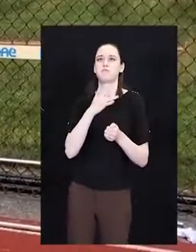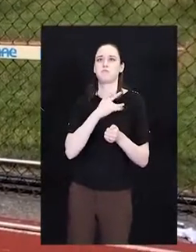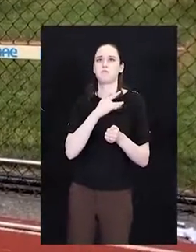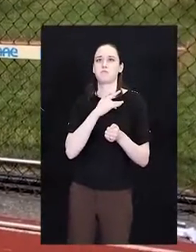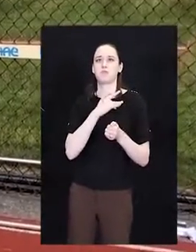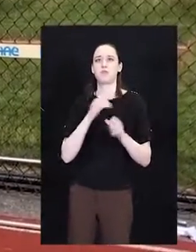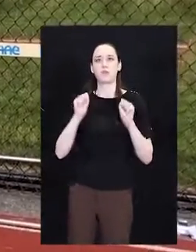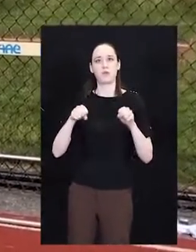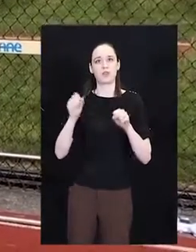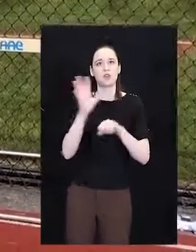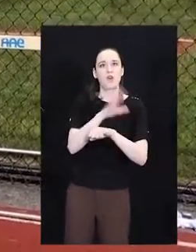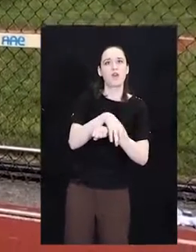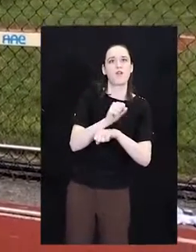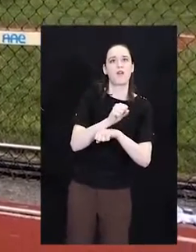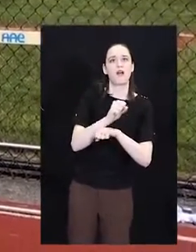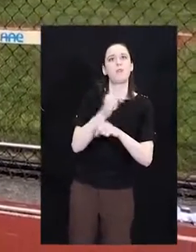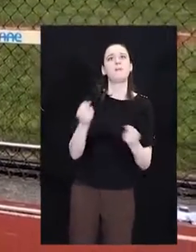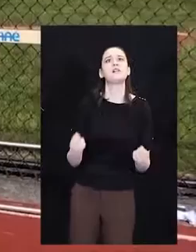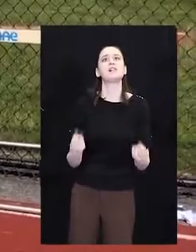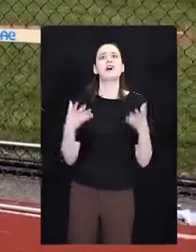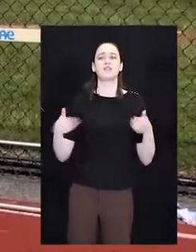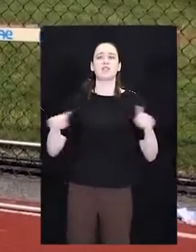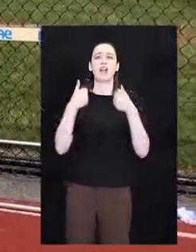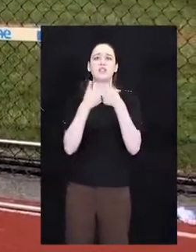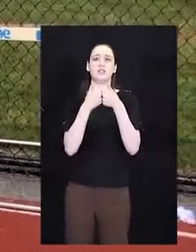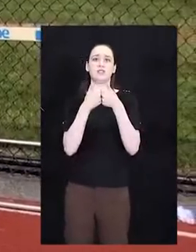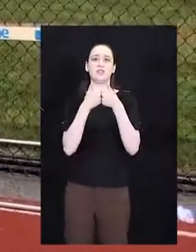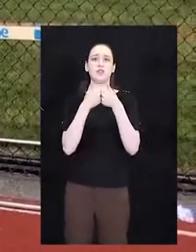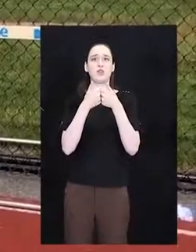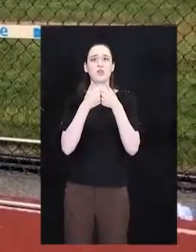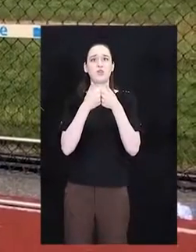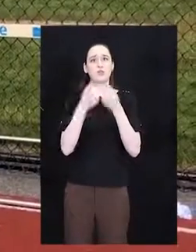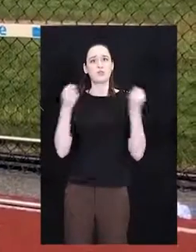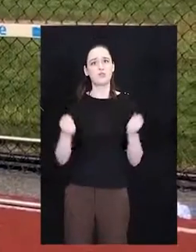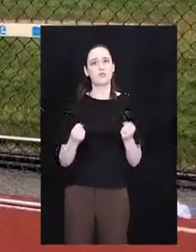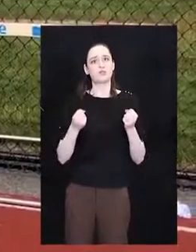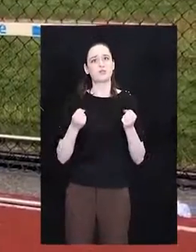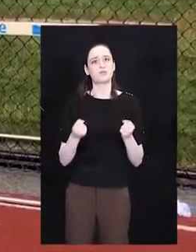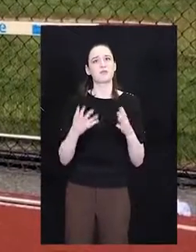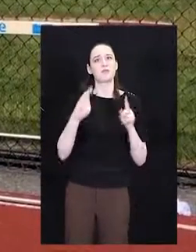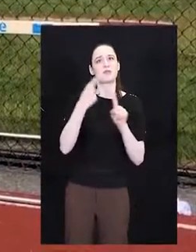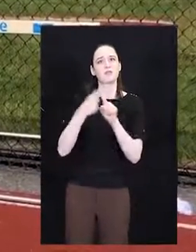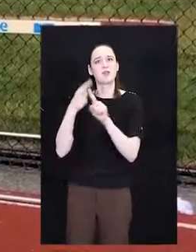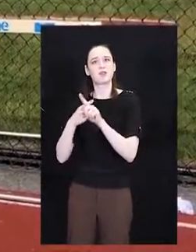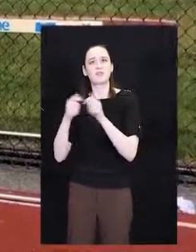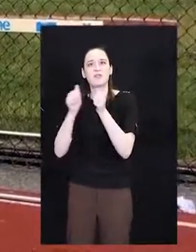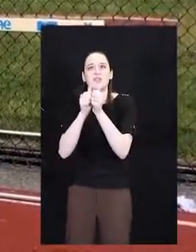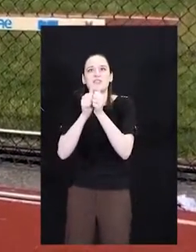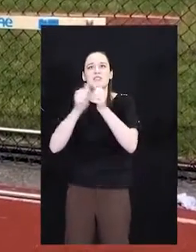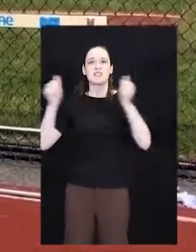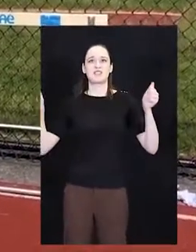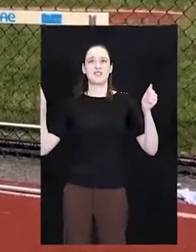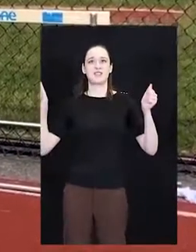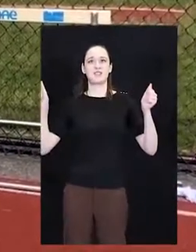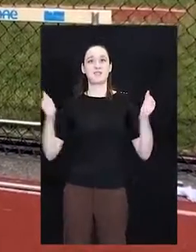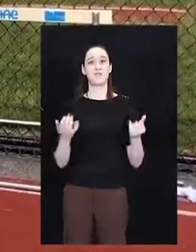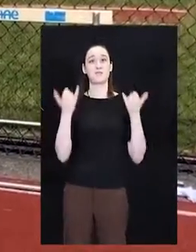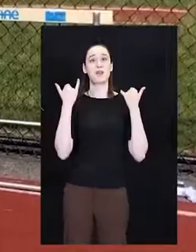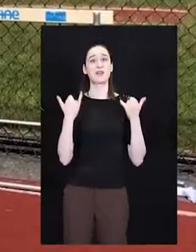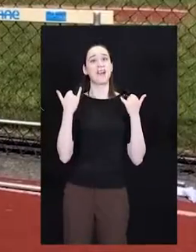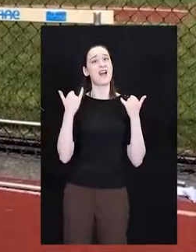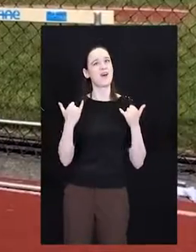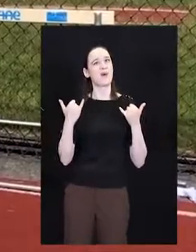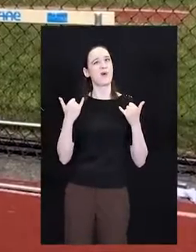we can overcome emotional, economic, political, and personal downfalls. Although the past few months have socially distanced us from one